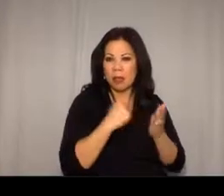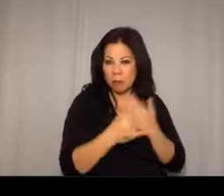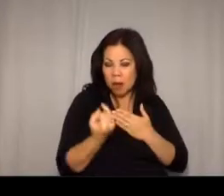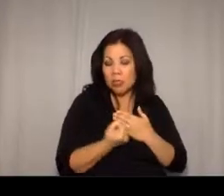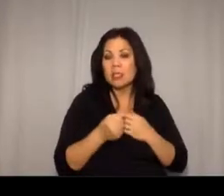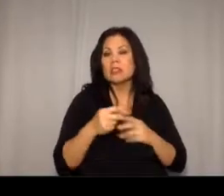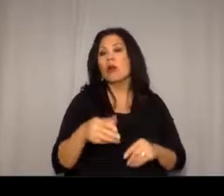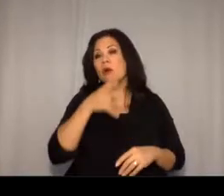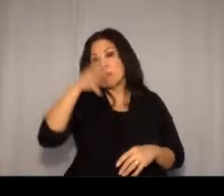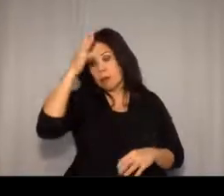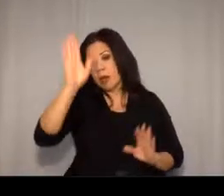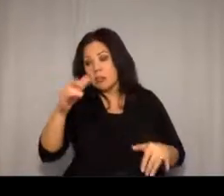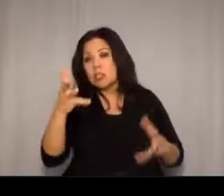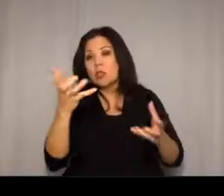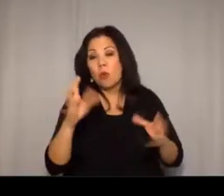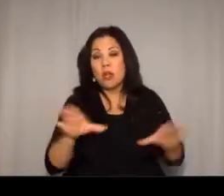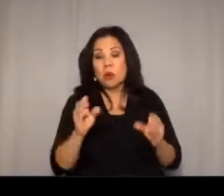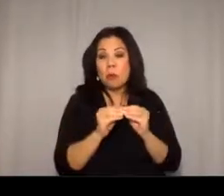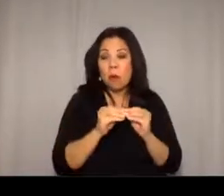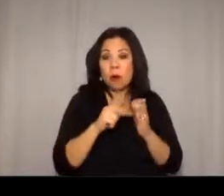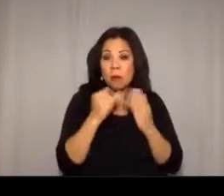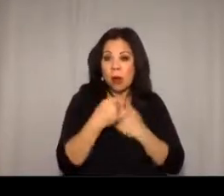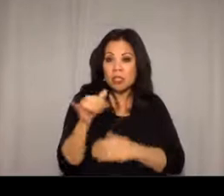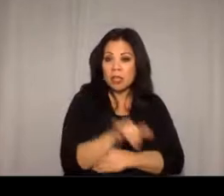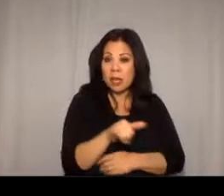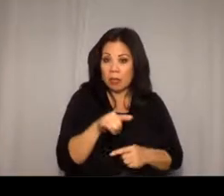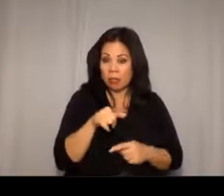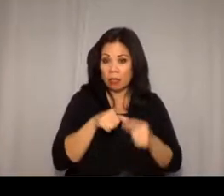do some more drawing projects like this, look for